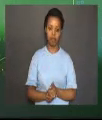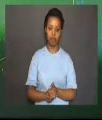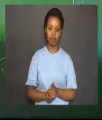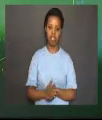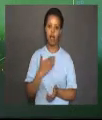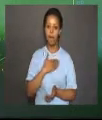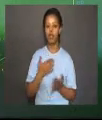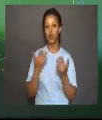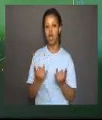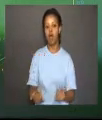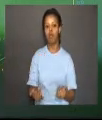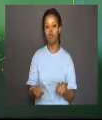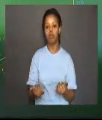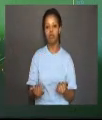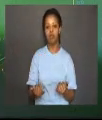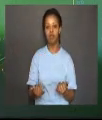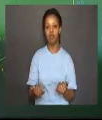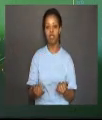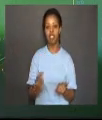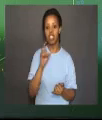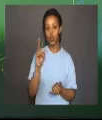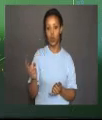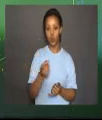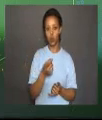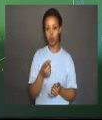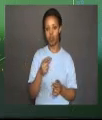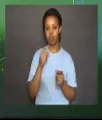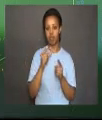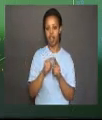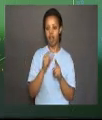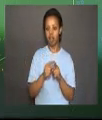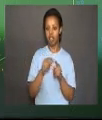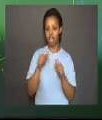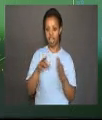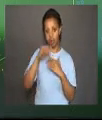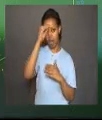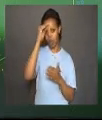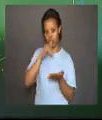Let us review some of the terms we learned today.